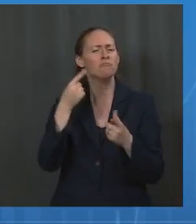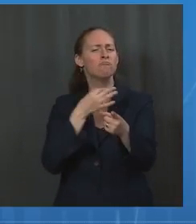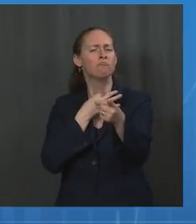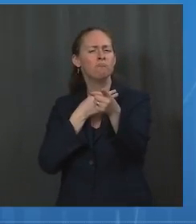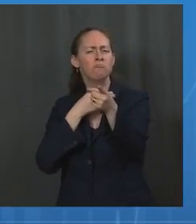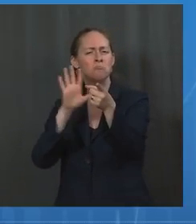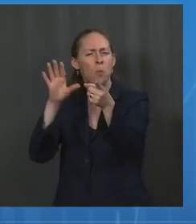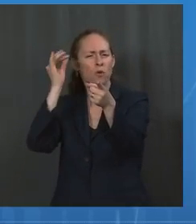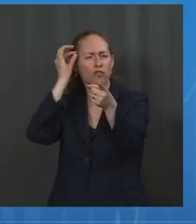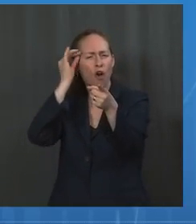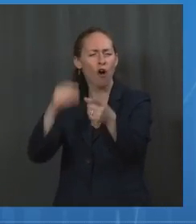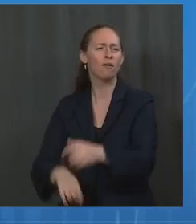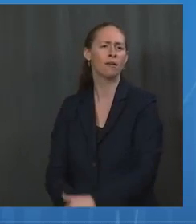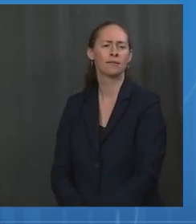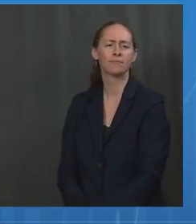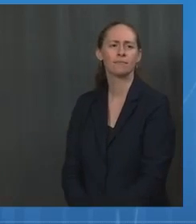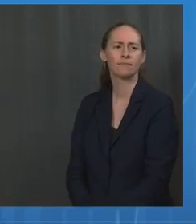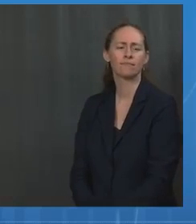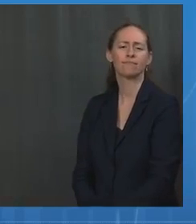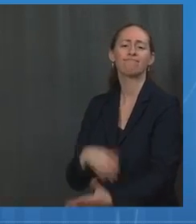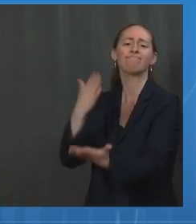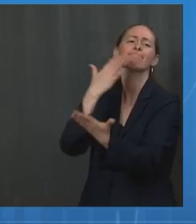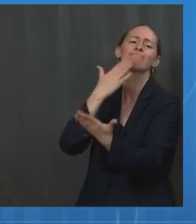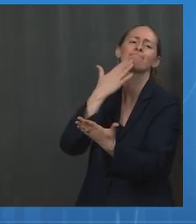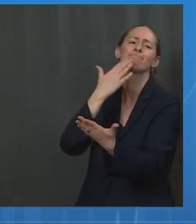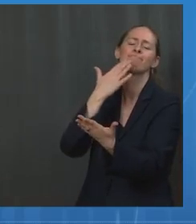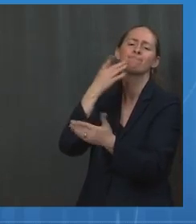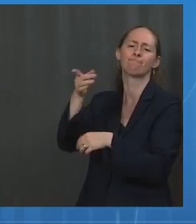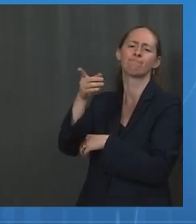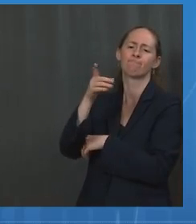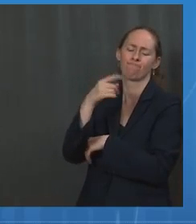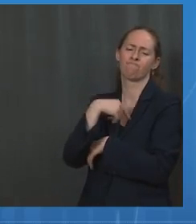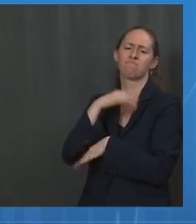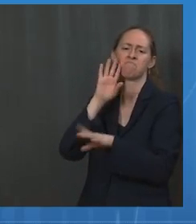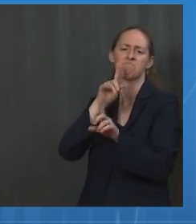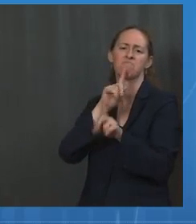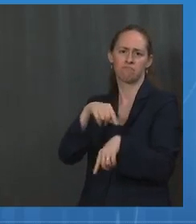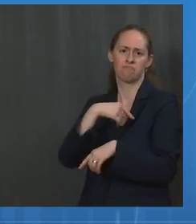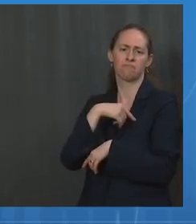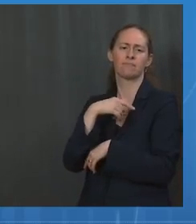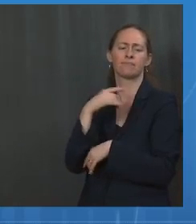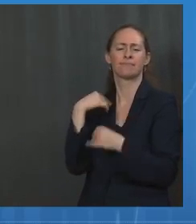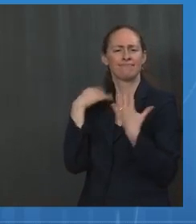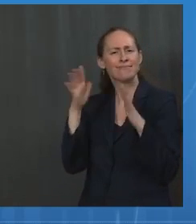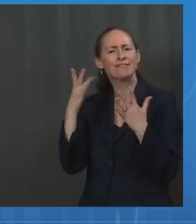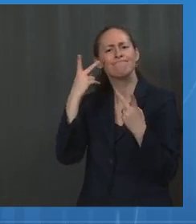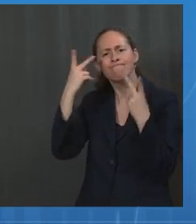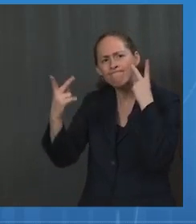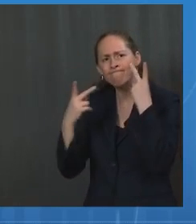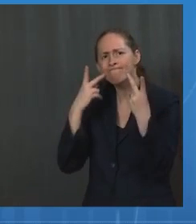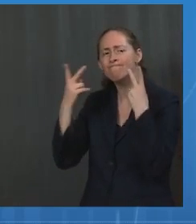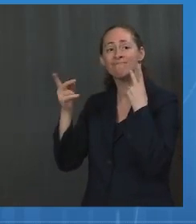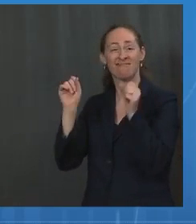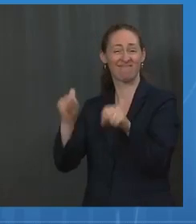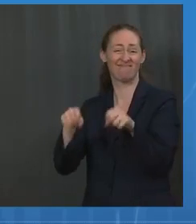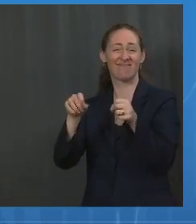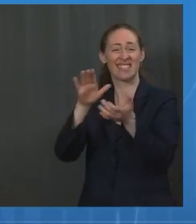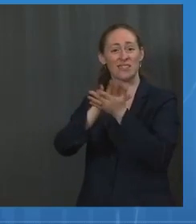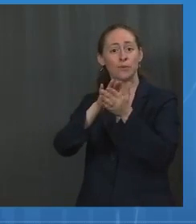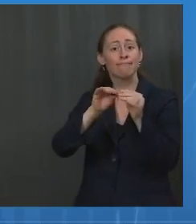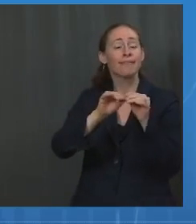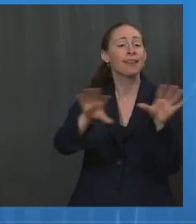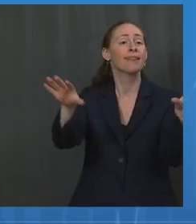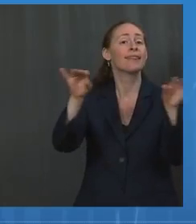Thank you for that question, Brenda. We have seen outbreaks in schools that are occurring now in the context of